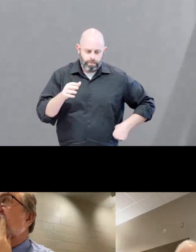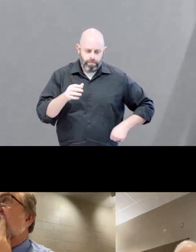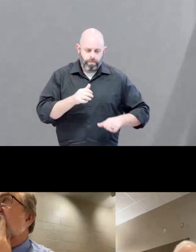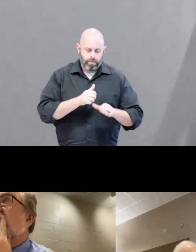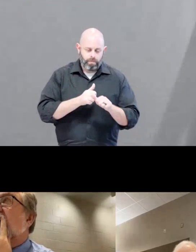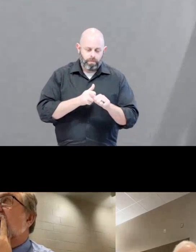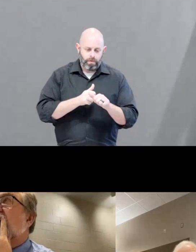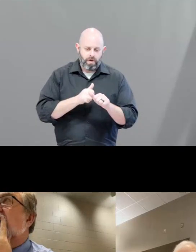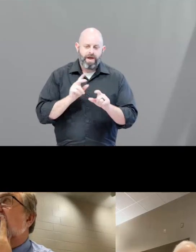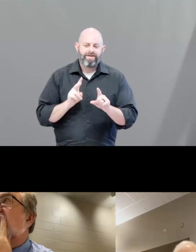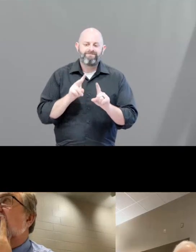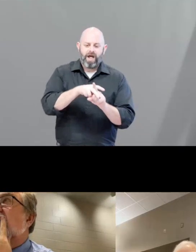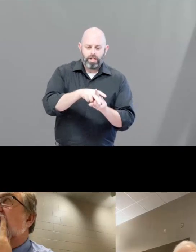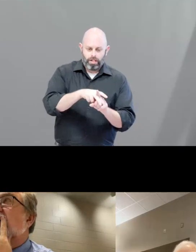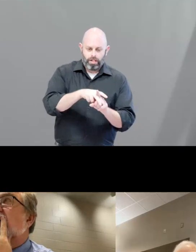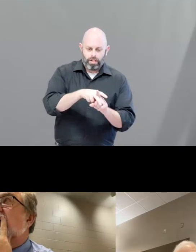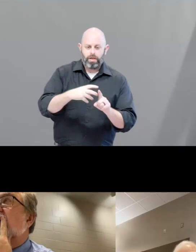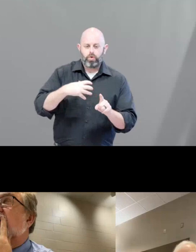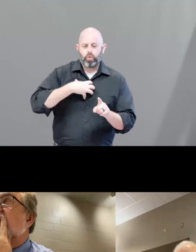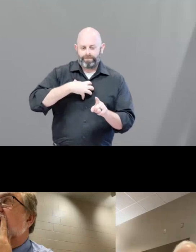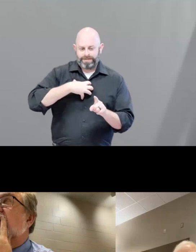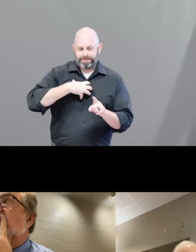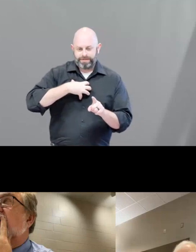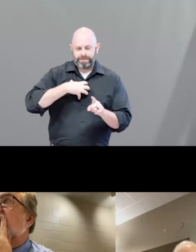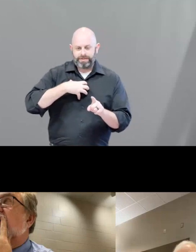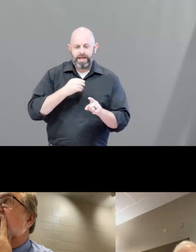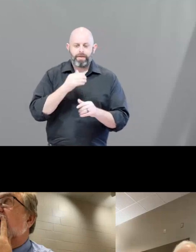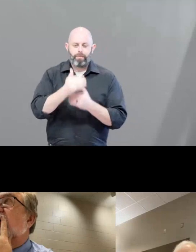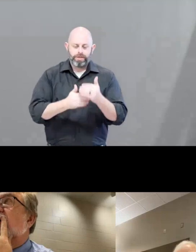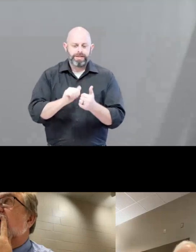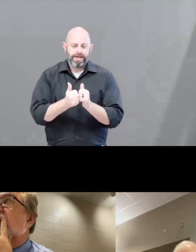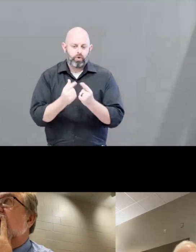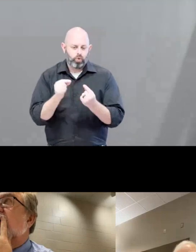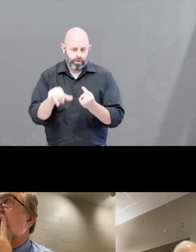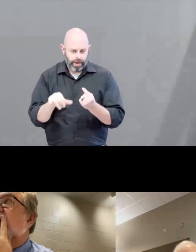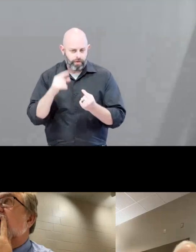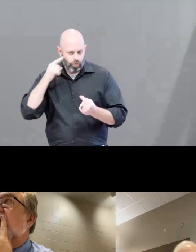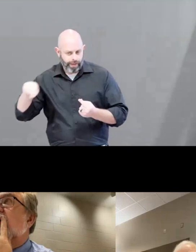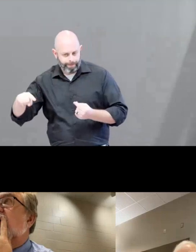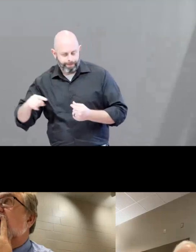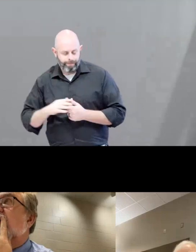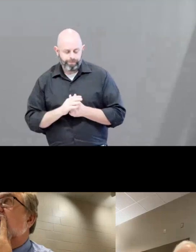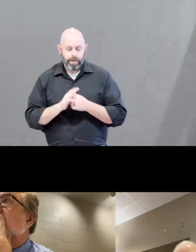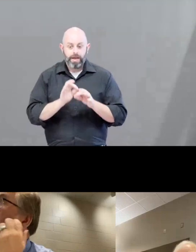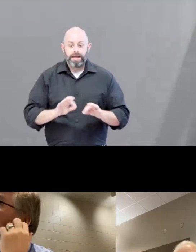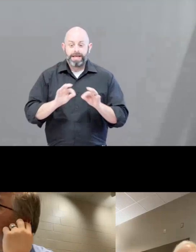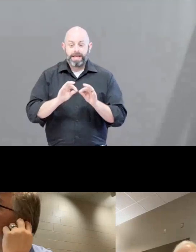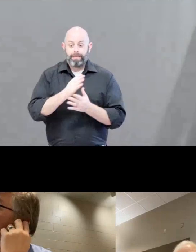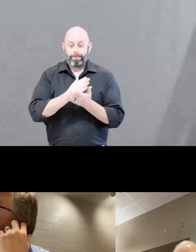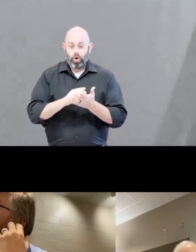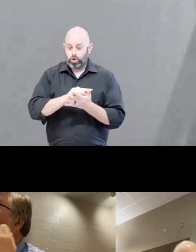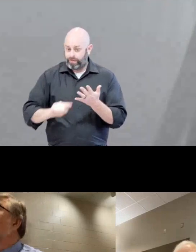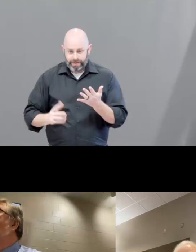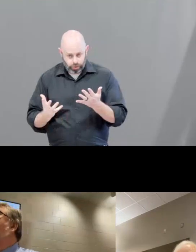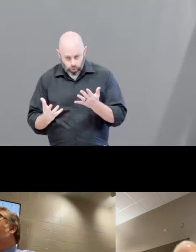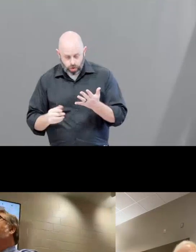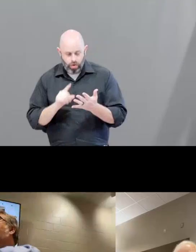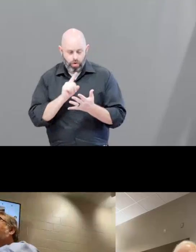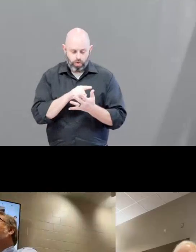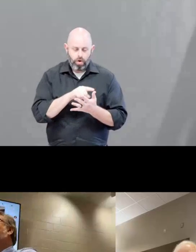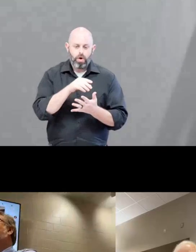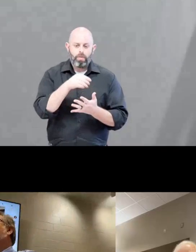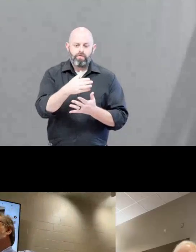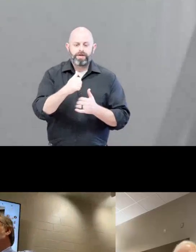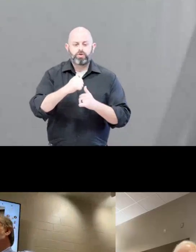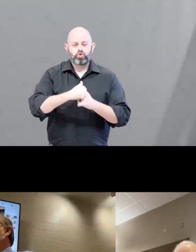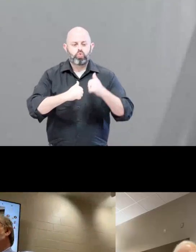file a grievance, and the processes for them. And the key components of this one is it provides